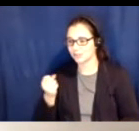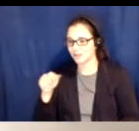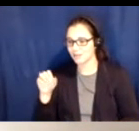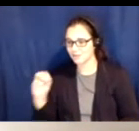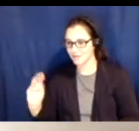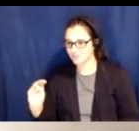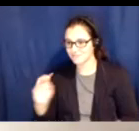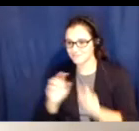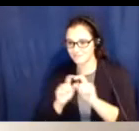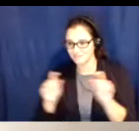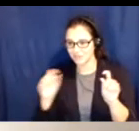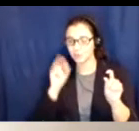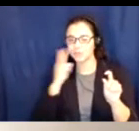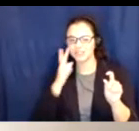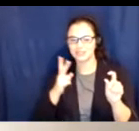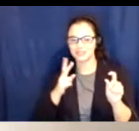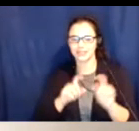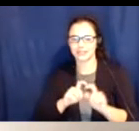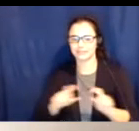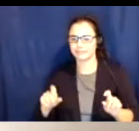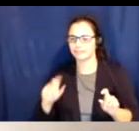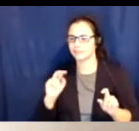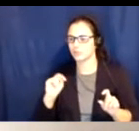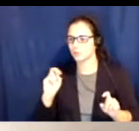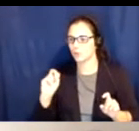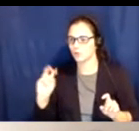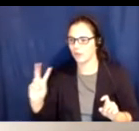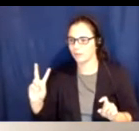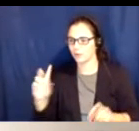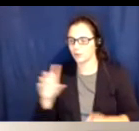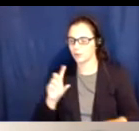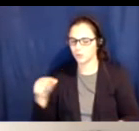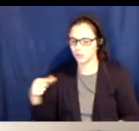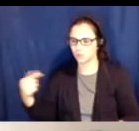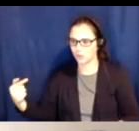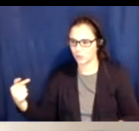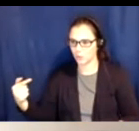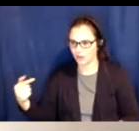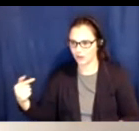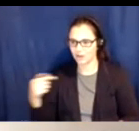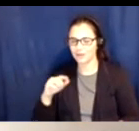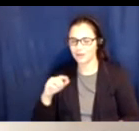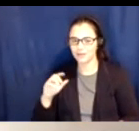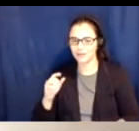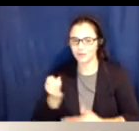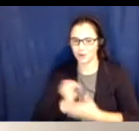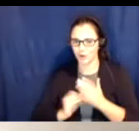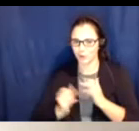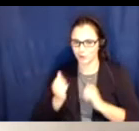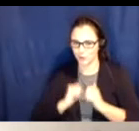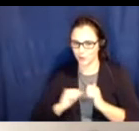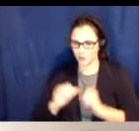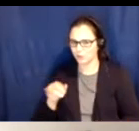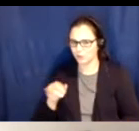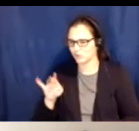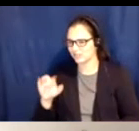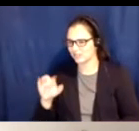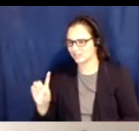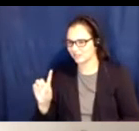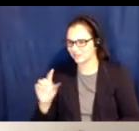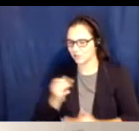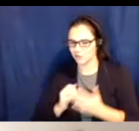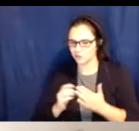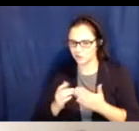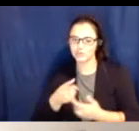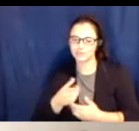you'll see highlighted November 2021 Juried Art Show. And here is Michaela's